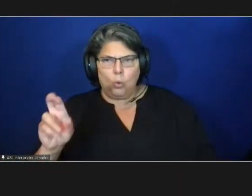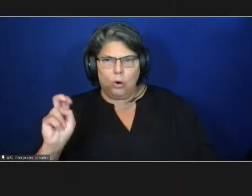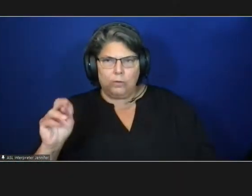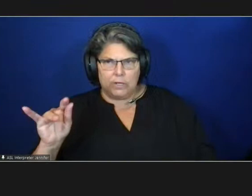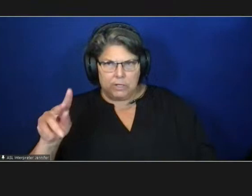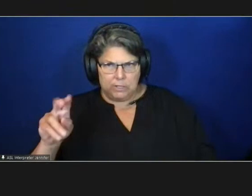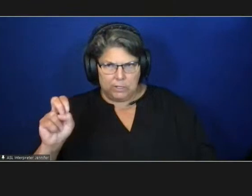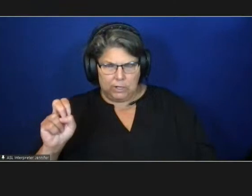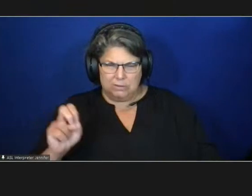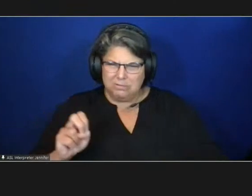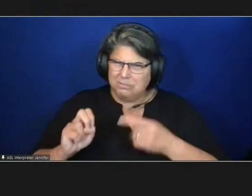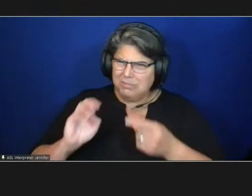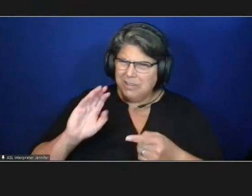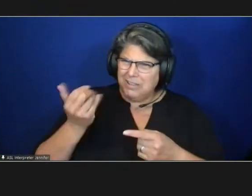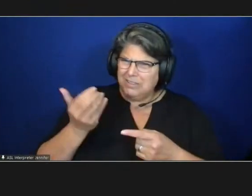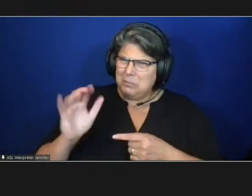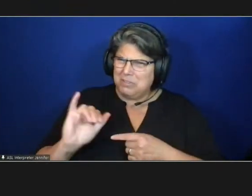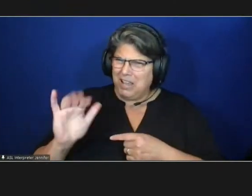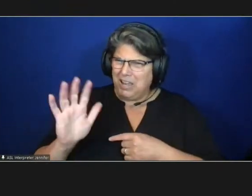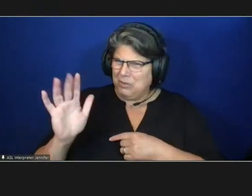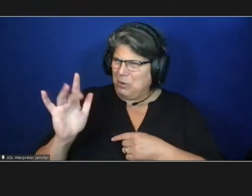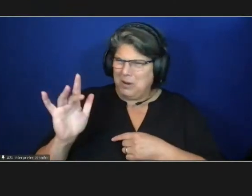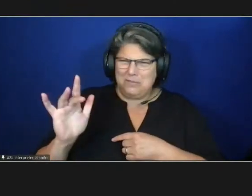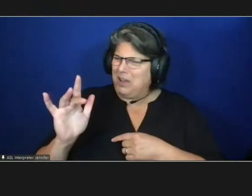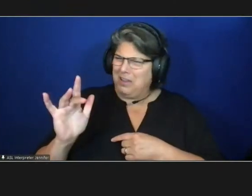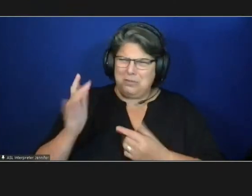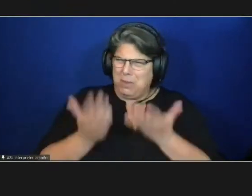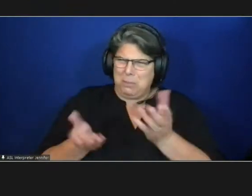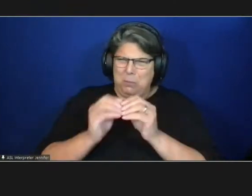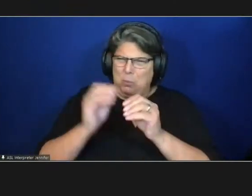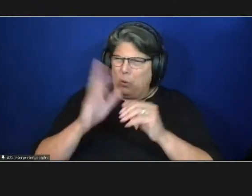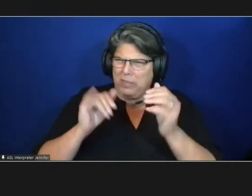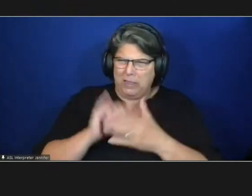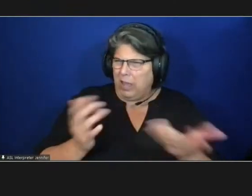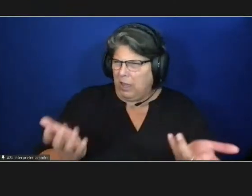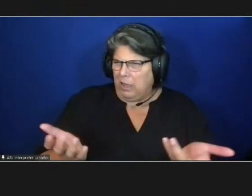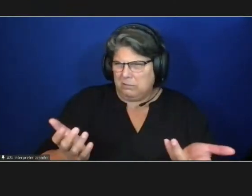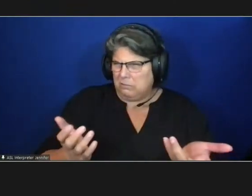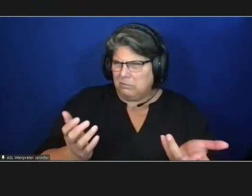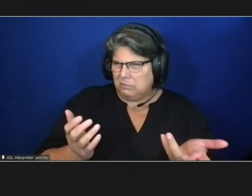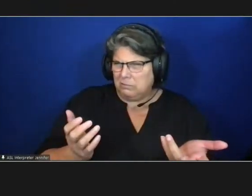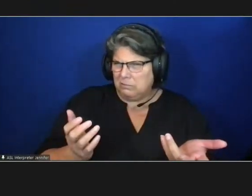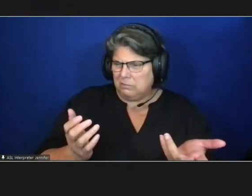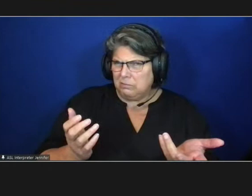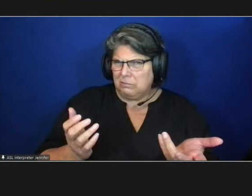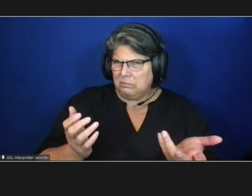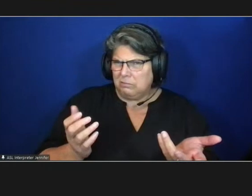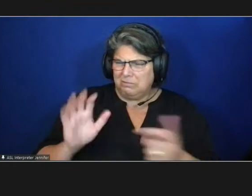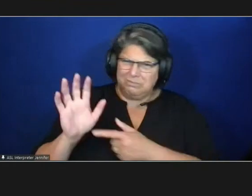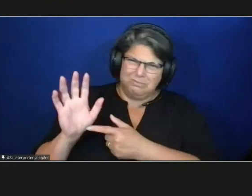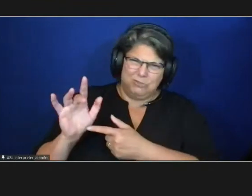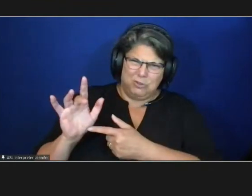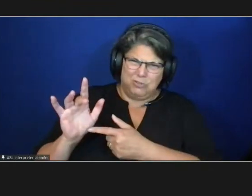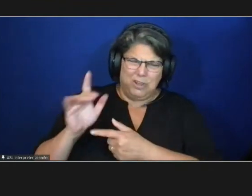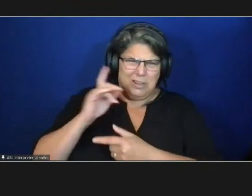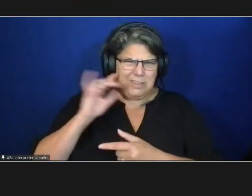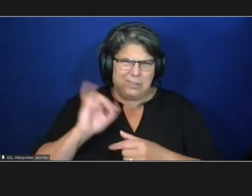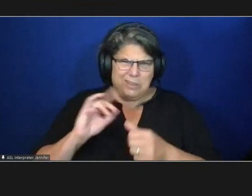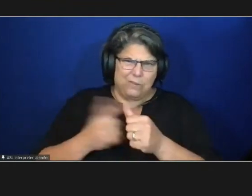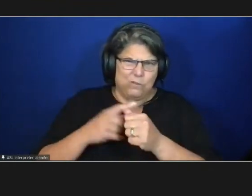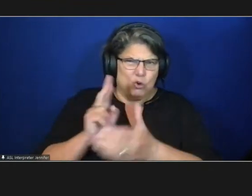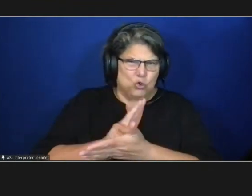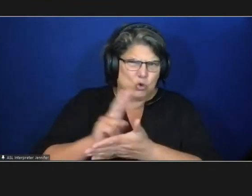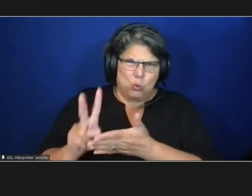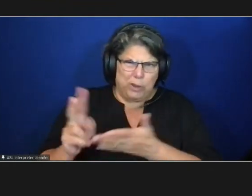It seems like 25 might be a little low, but I mean, 25% like the first 2 weeks, I